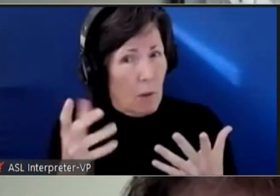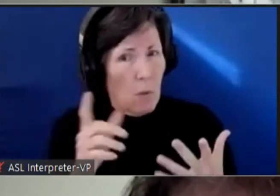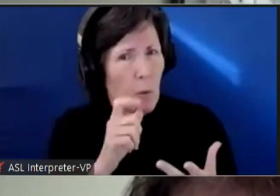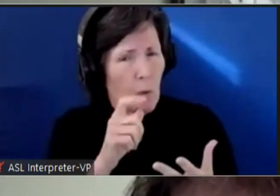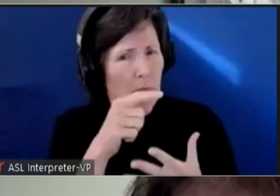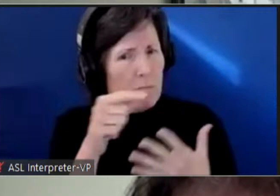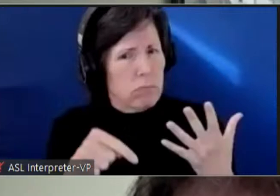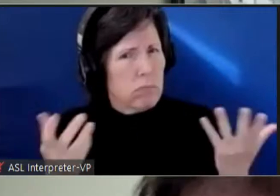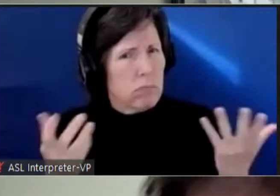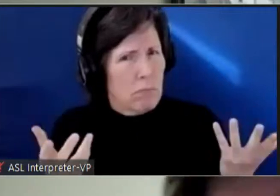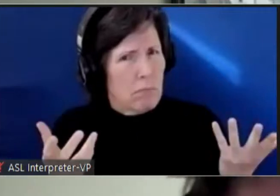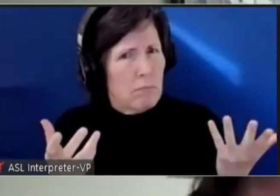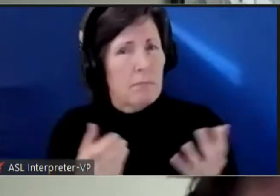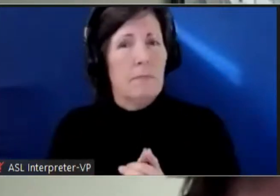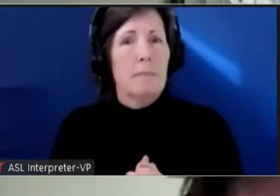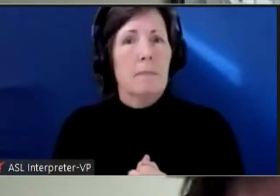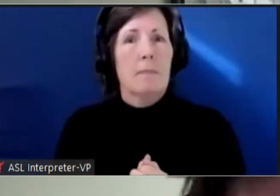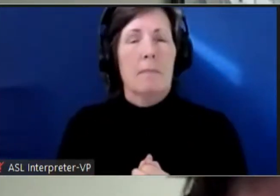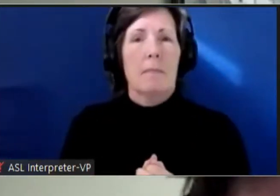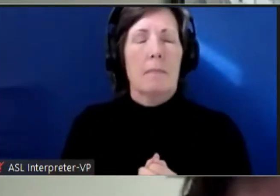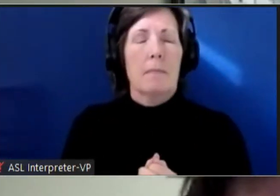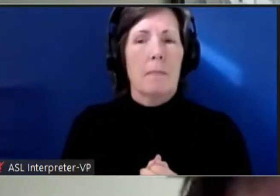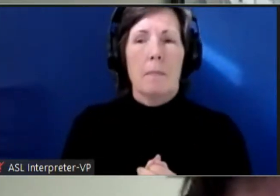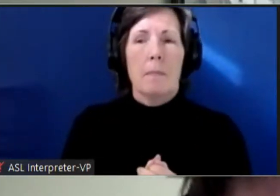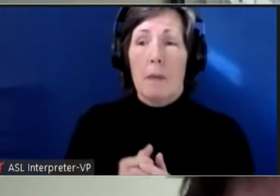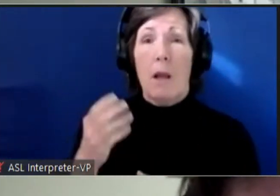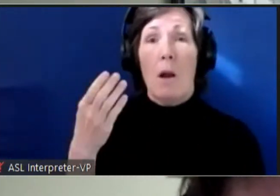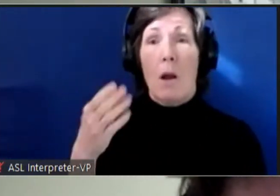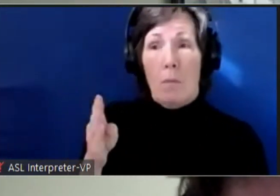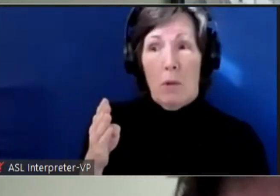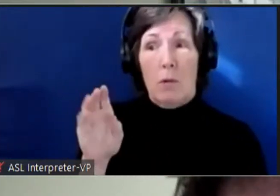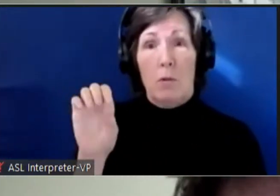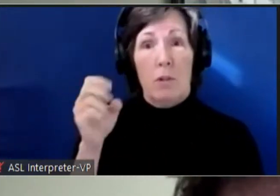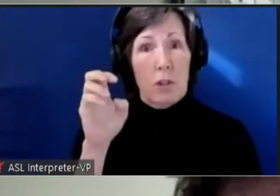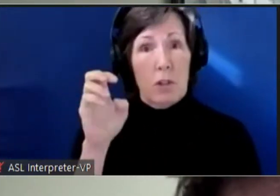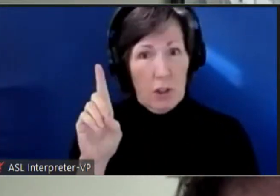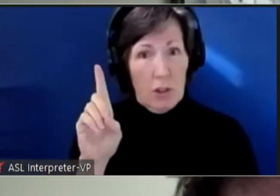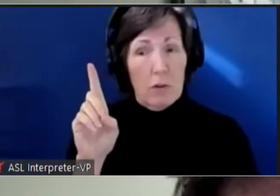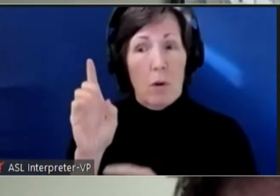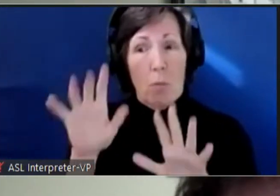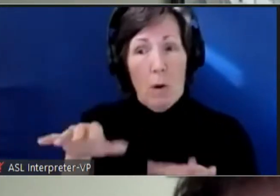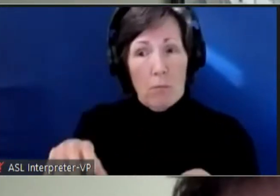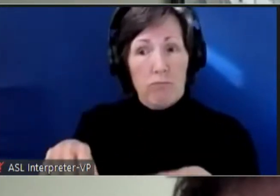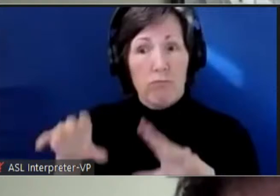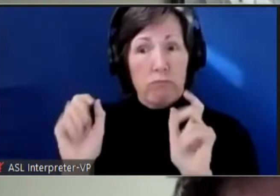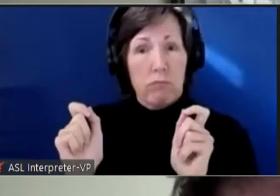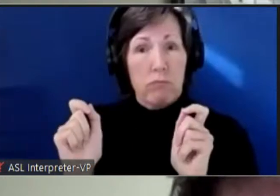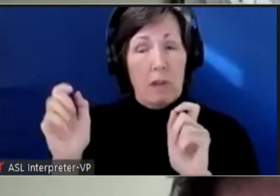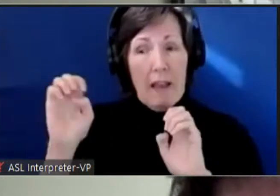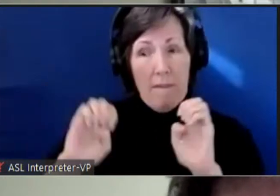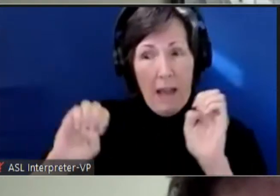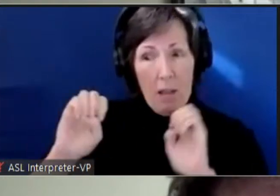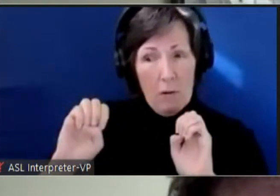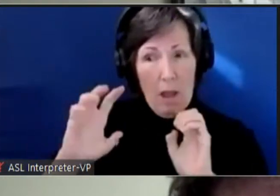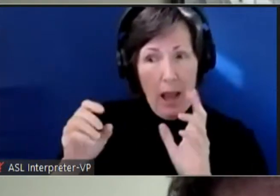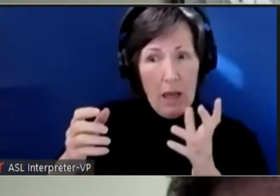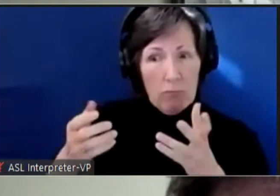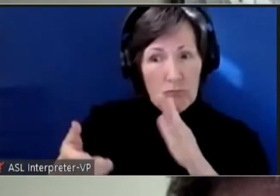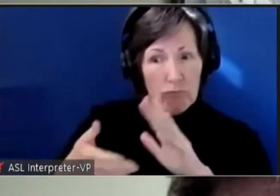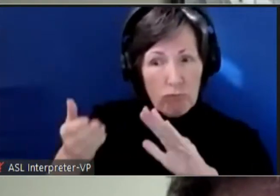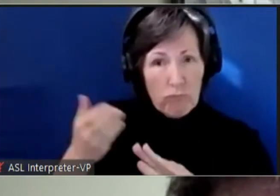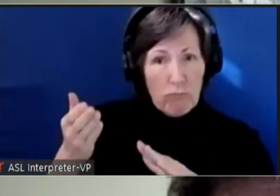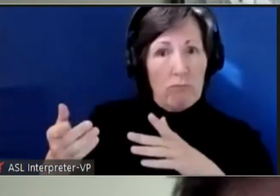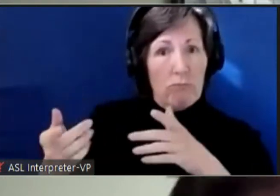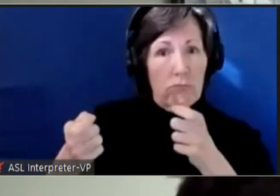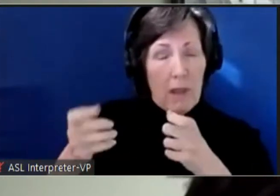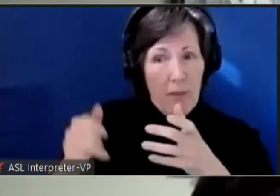the Blue Shield is going to take over evaluating and administrating the program, and they get their